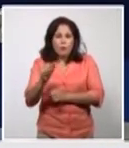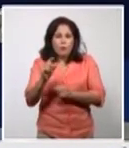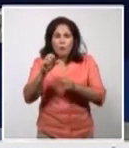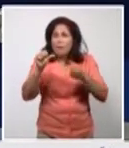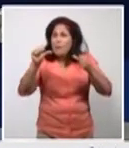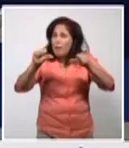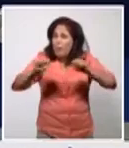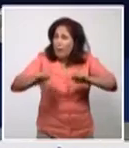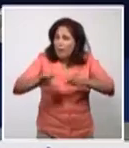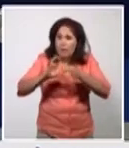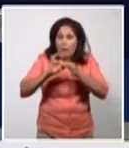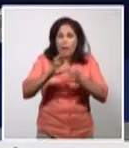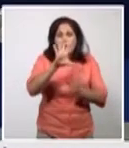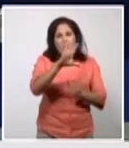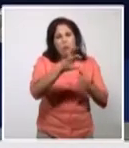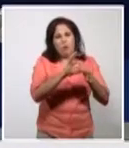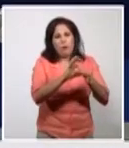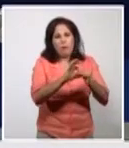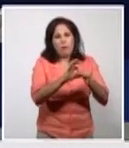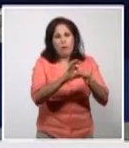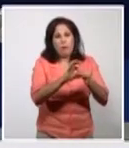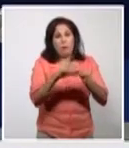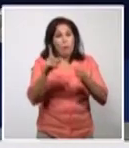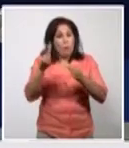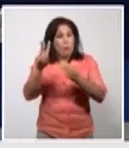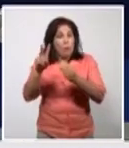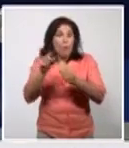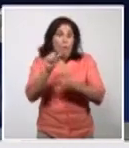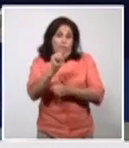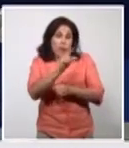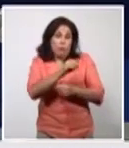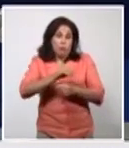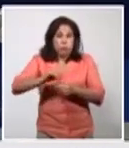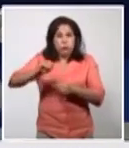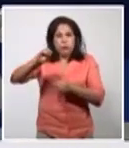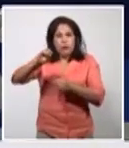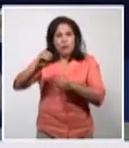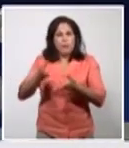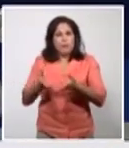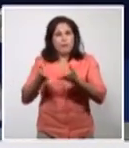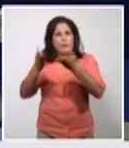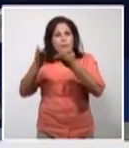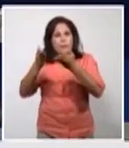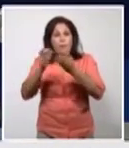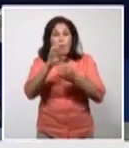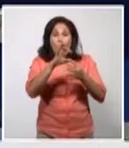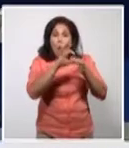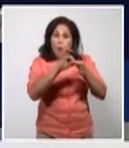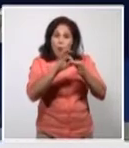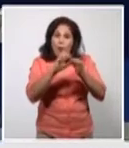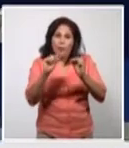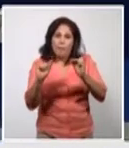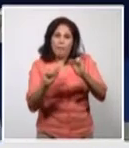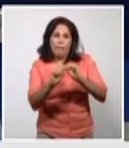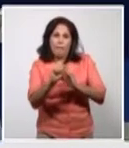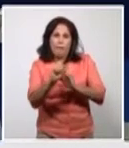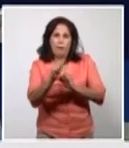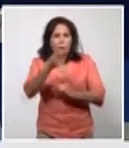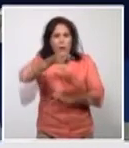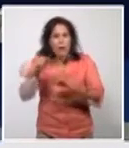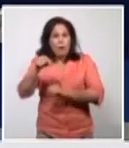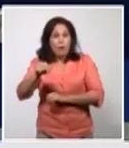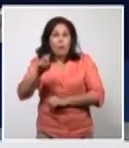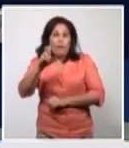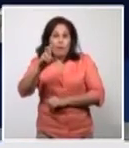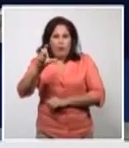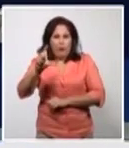critical condition and 5 in serious condition, 1 less in critical condition and 1 in serious less